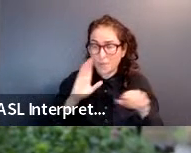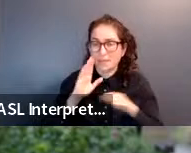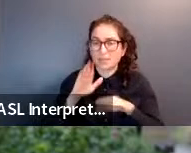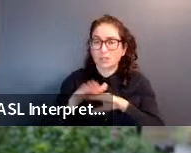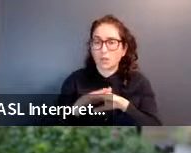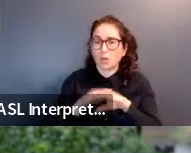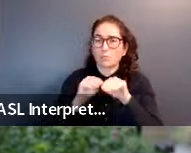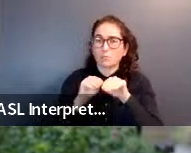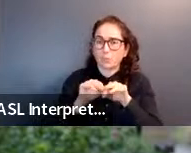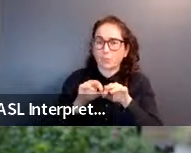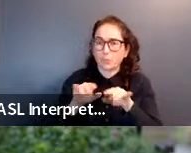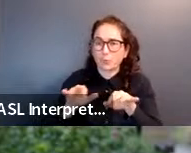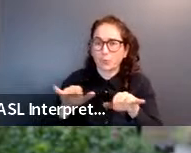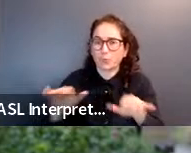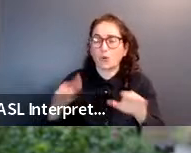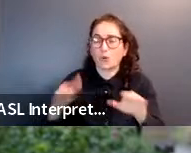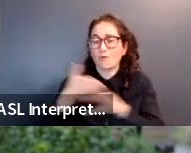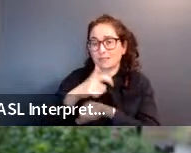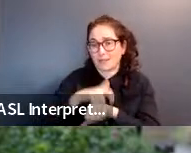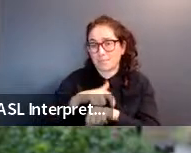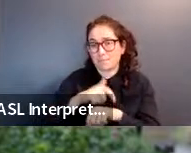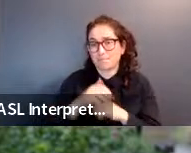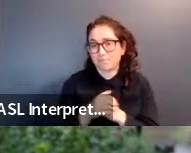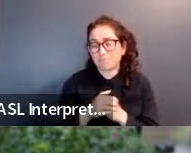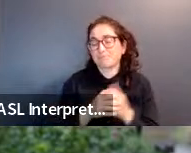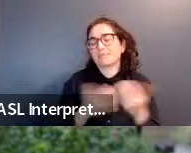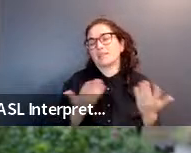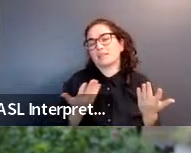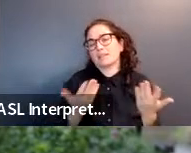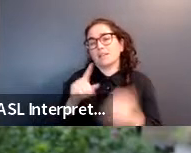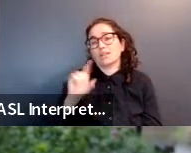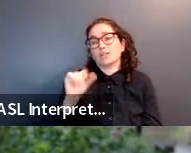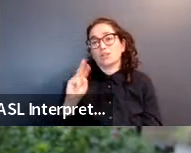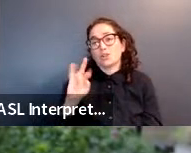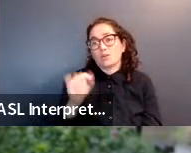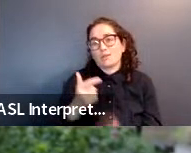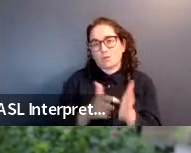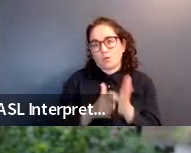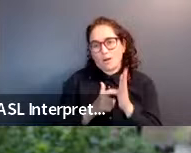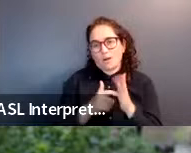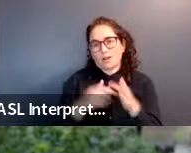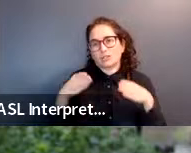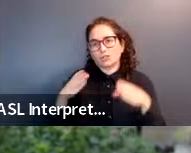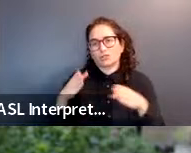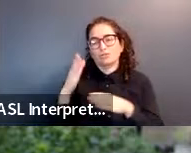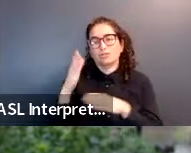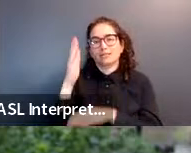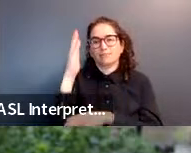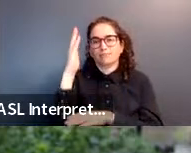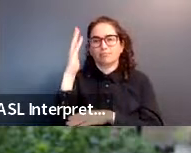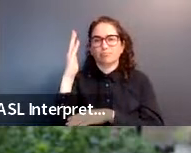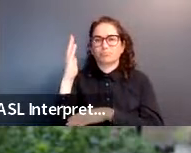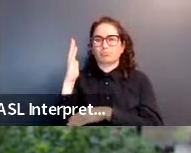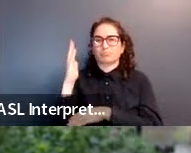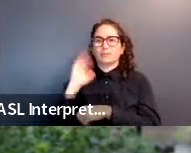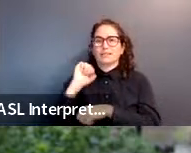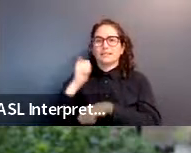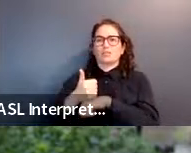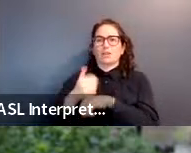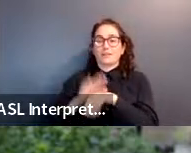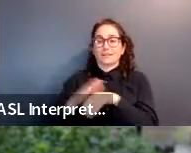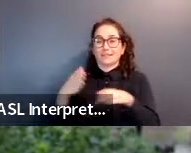time. Now, zoning requires street trees to be installed along the sidewalk whenever